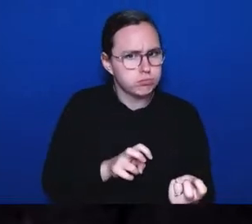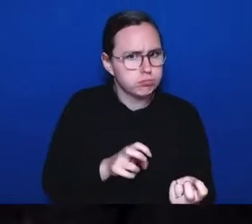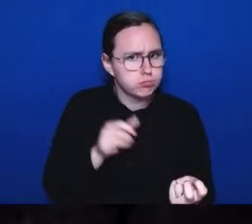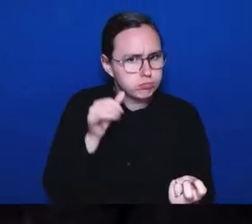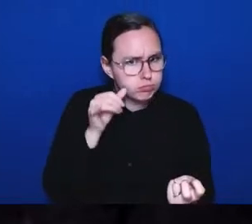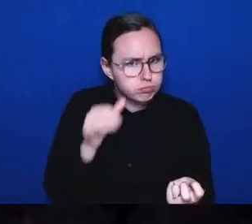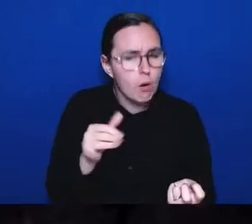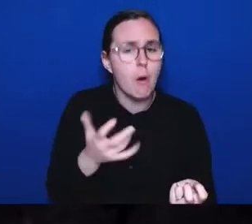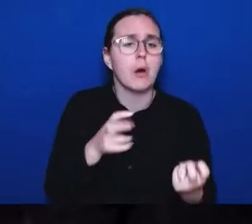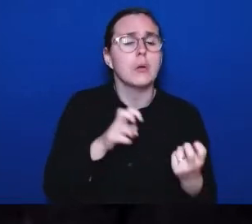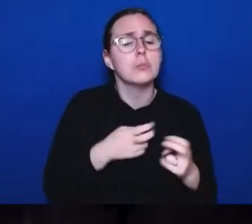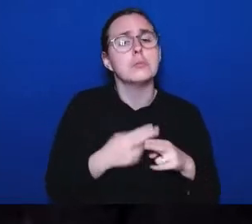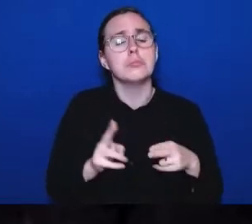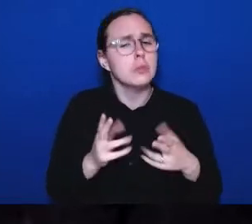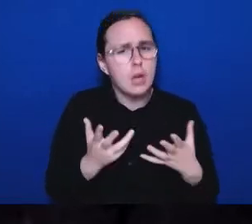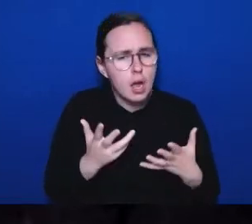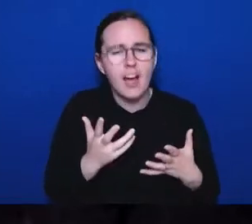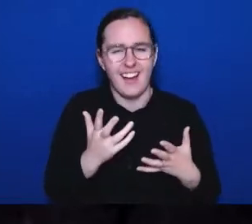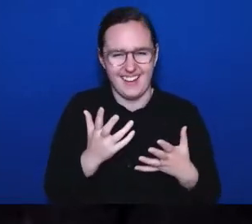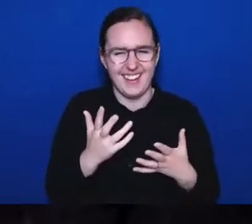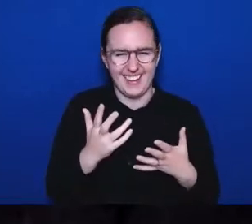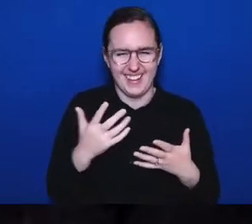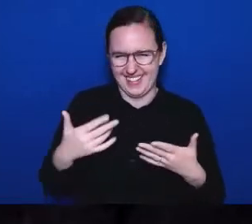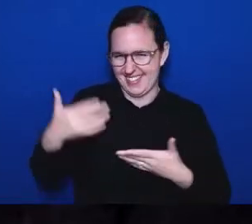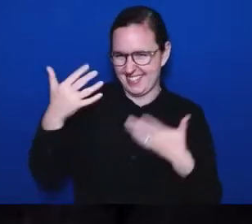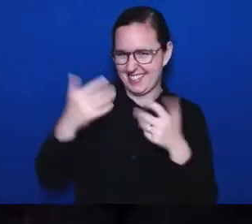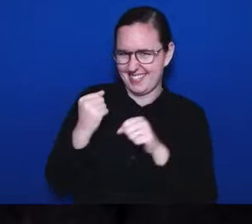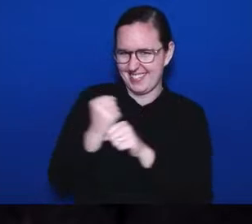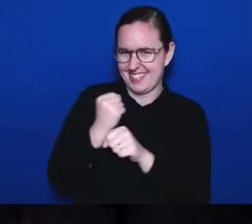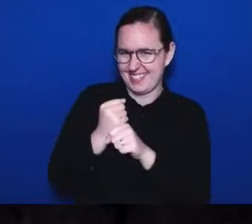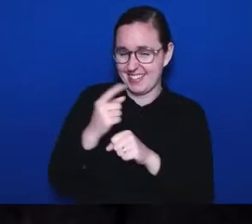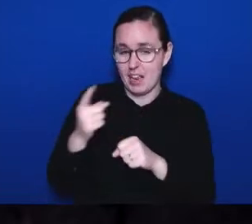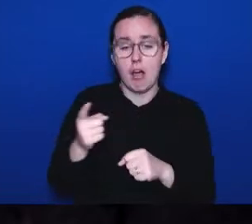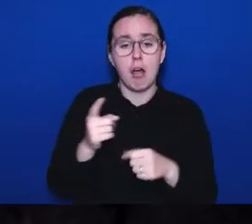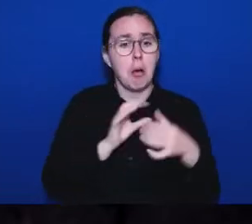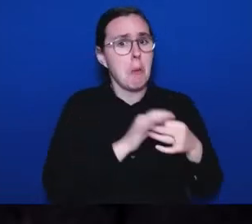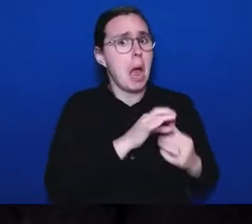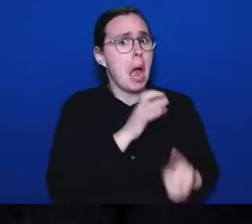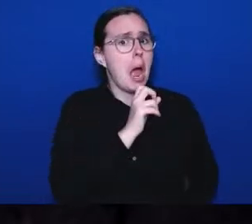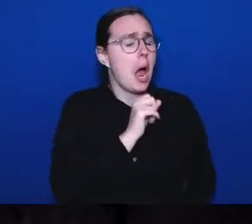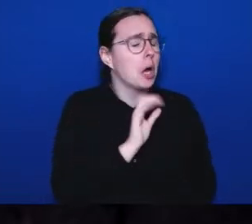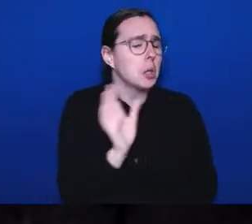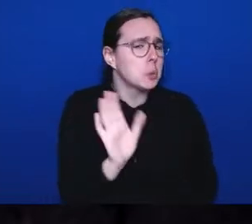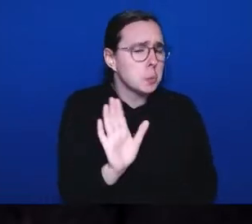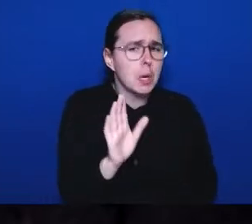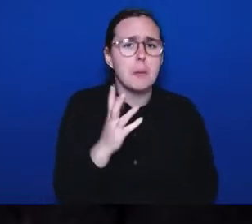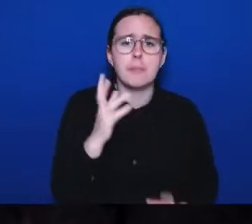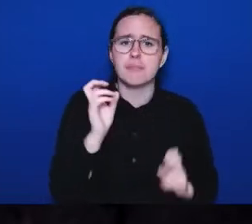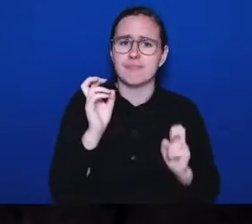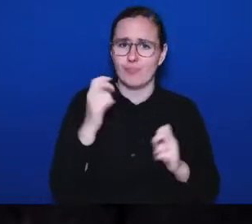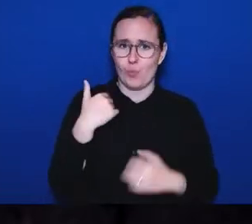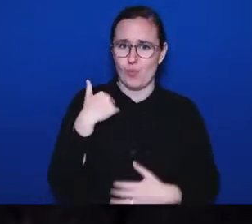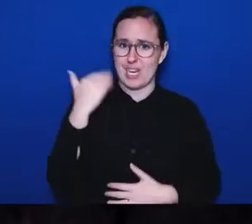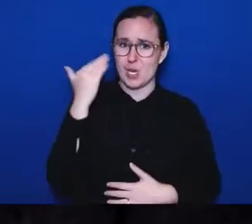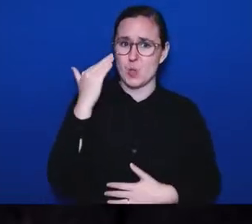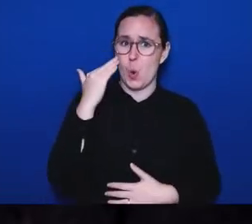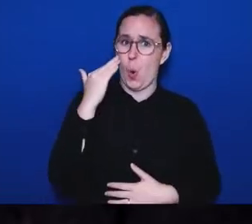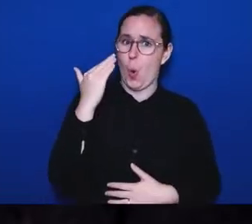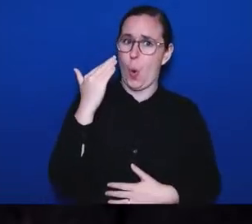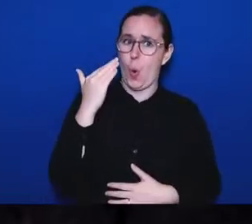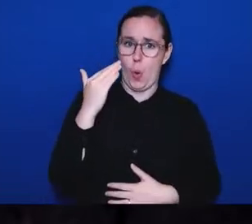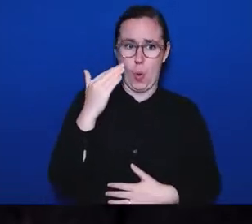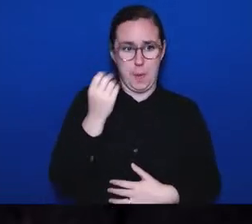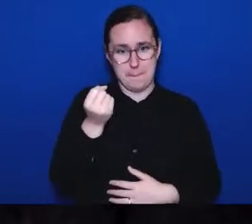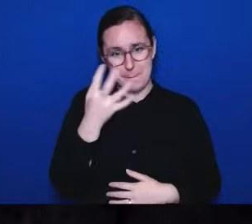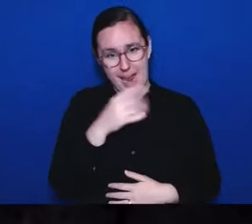just on aging, but we've known that many of our aging populations and our geriatric populations do have needs for more time,